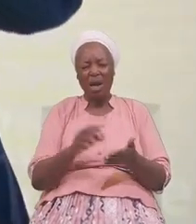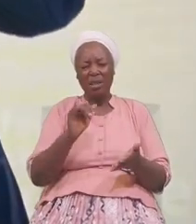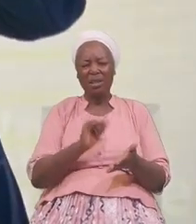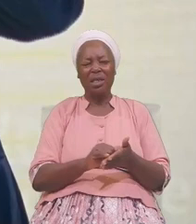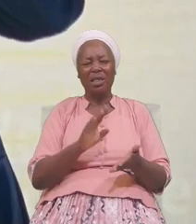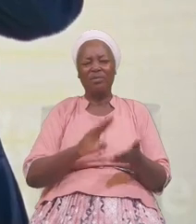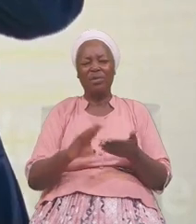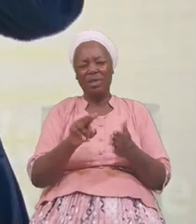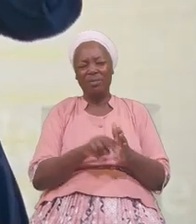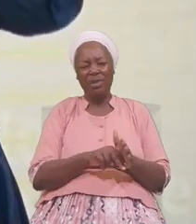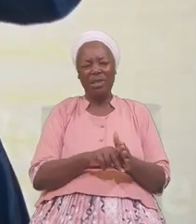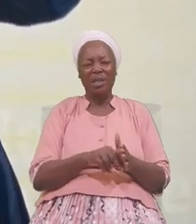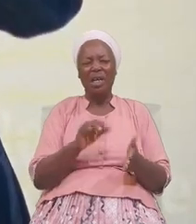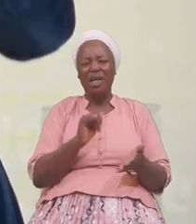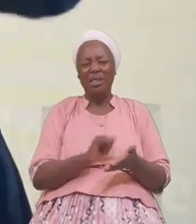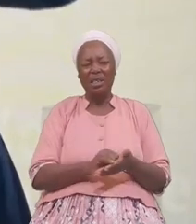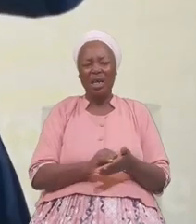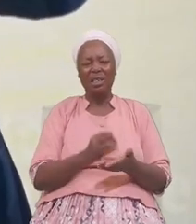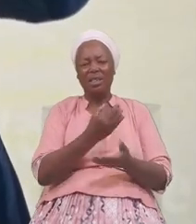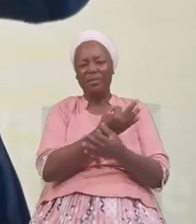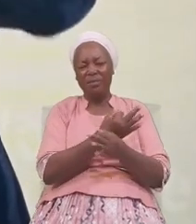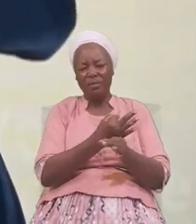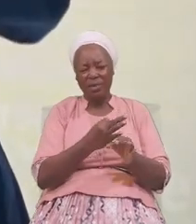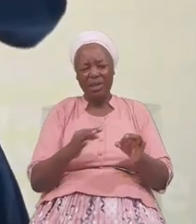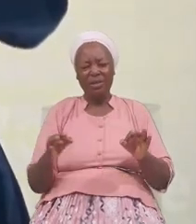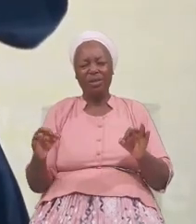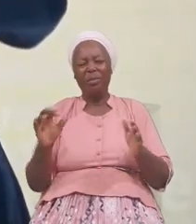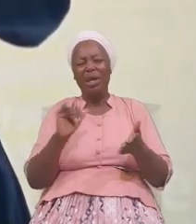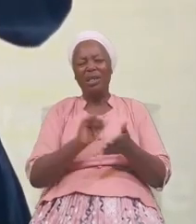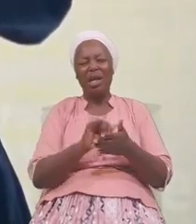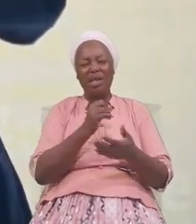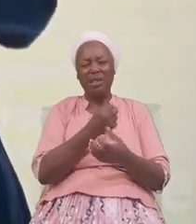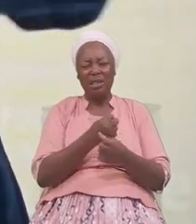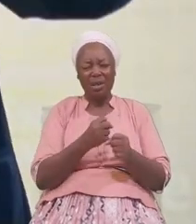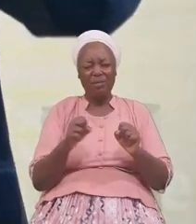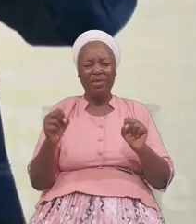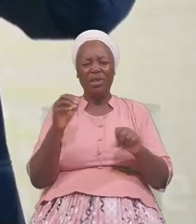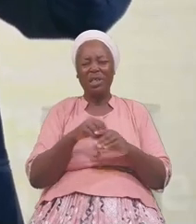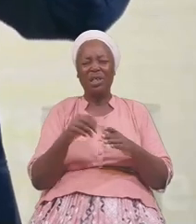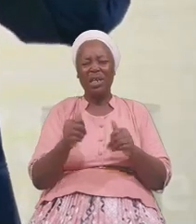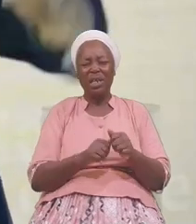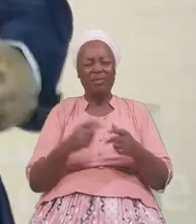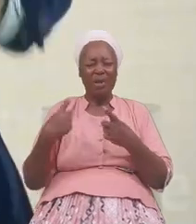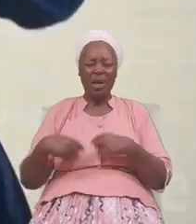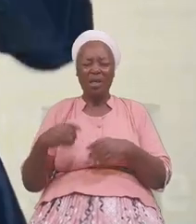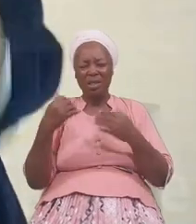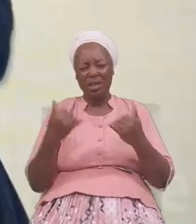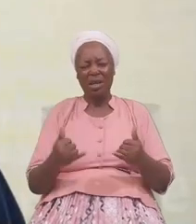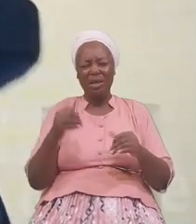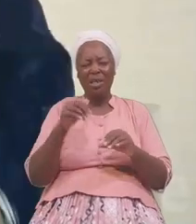forgiveness, that freedom, that salvation in every heart now